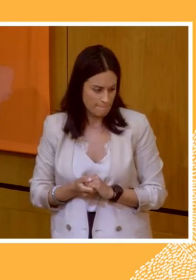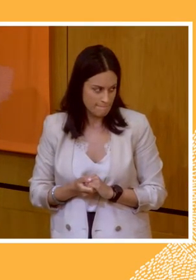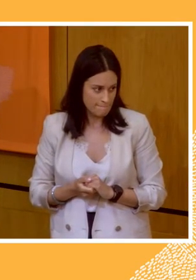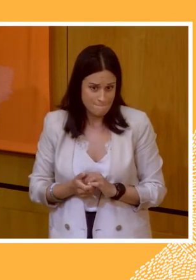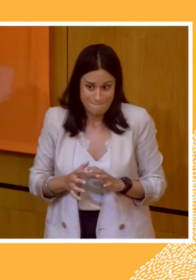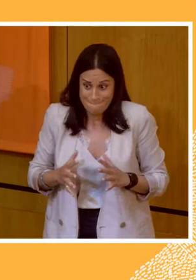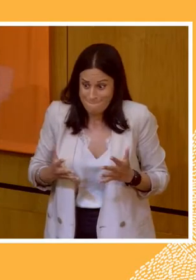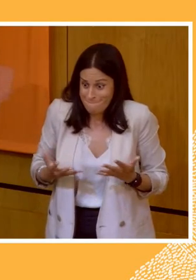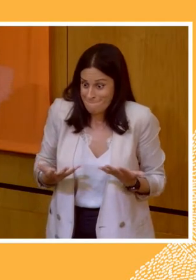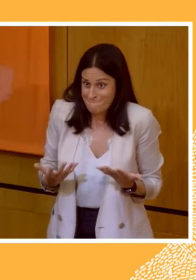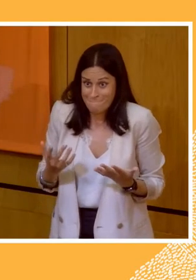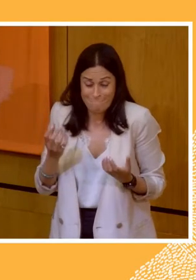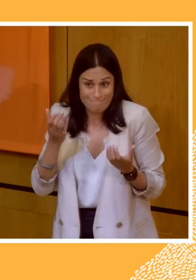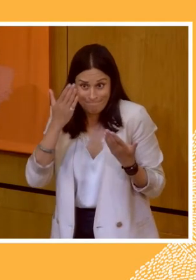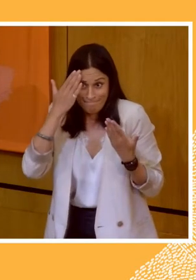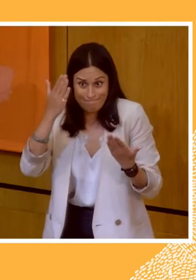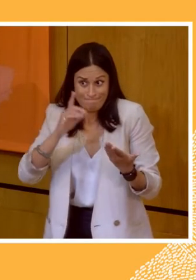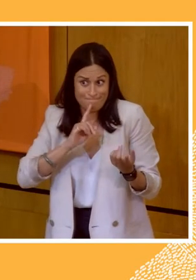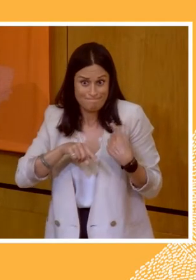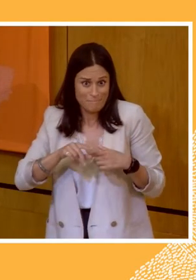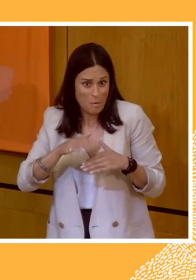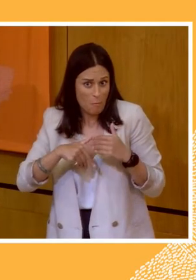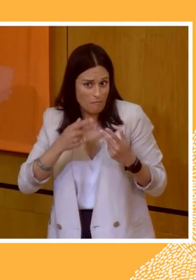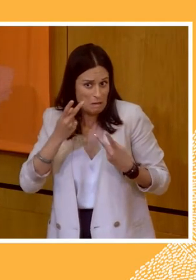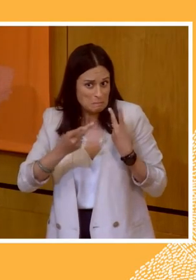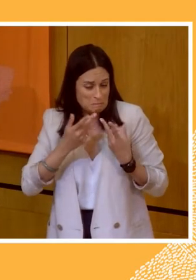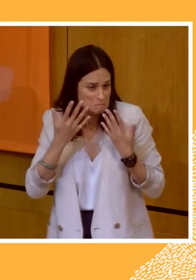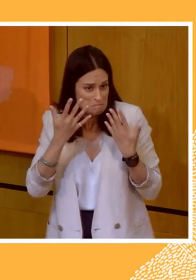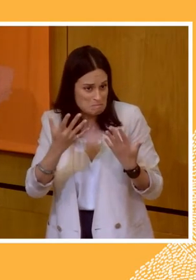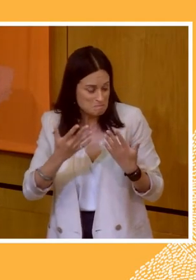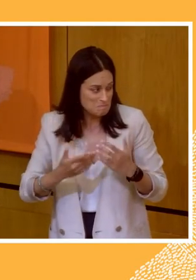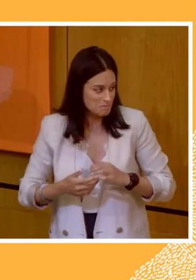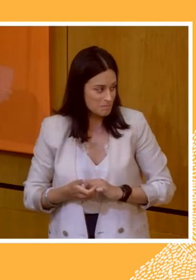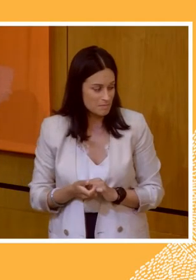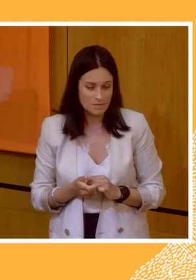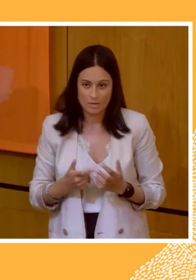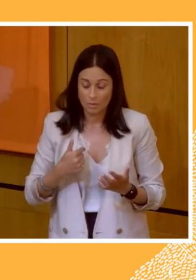I don't know really. I don't really know what to say about it. Because